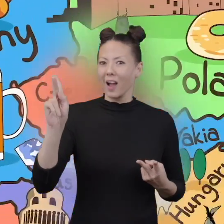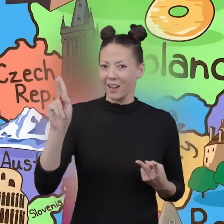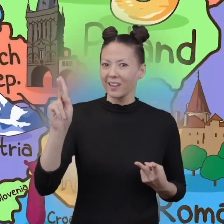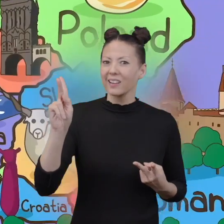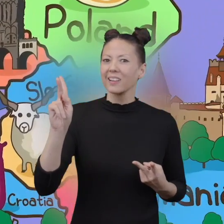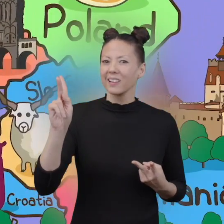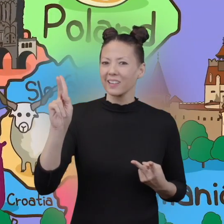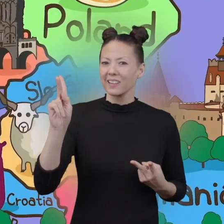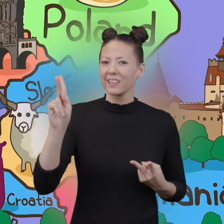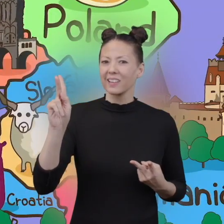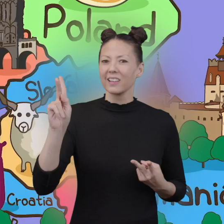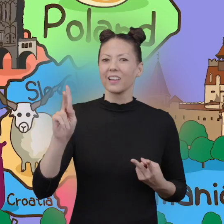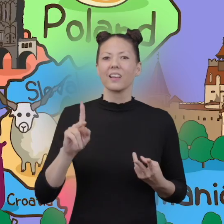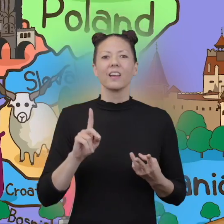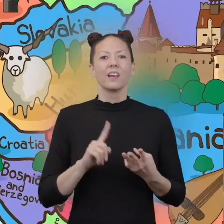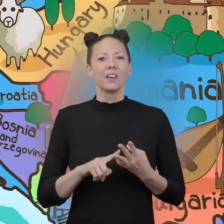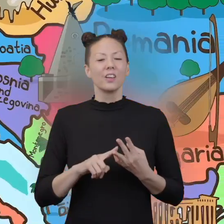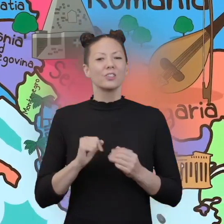Germany,